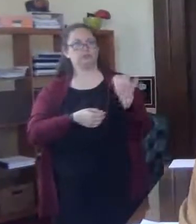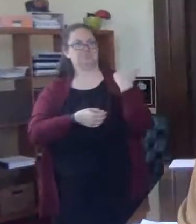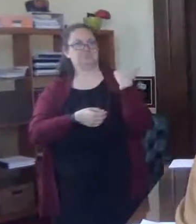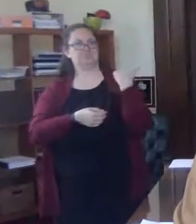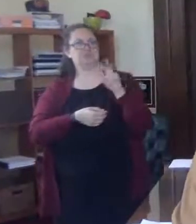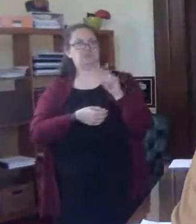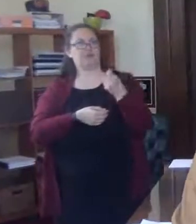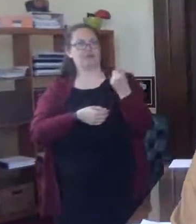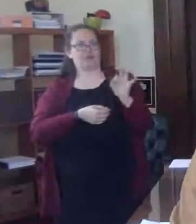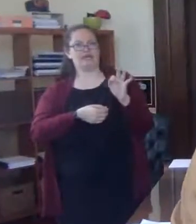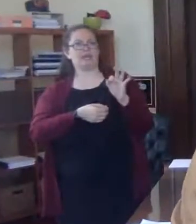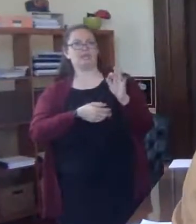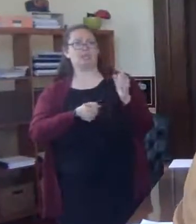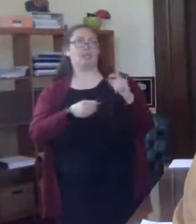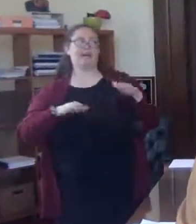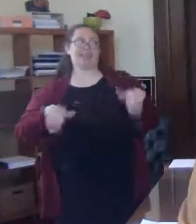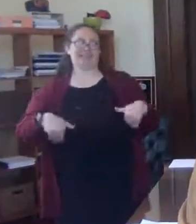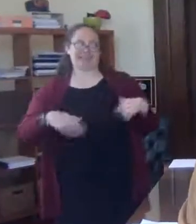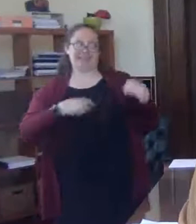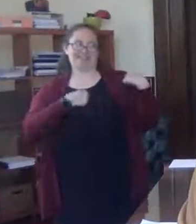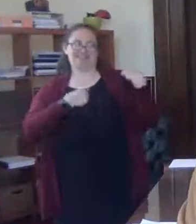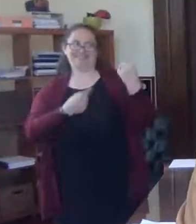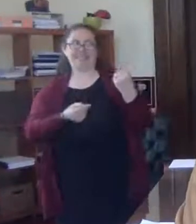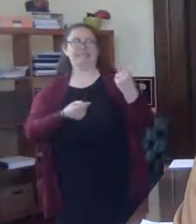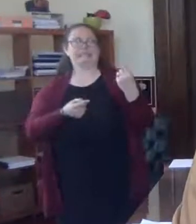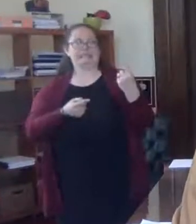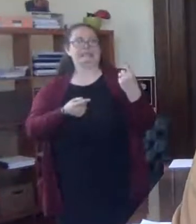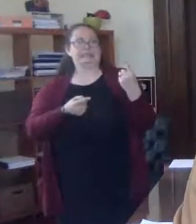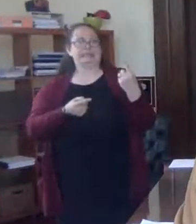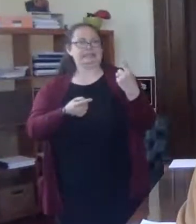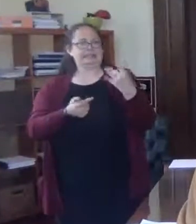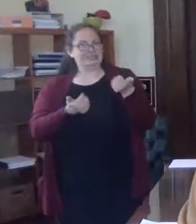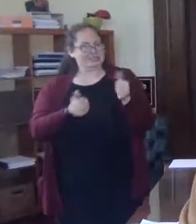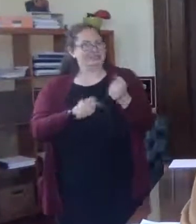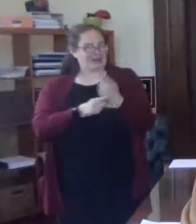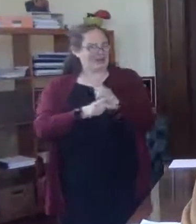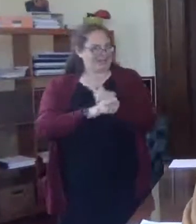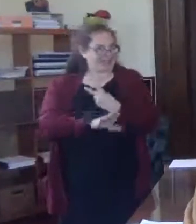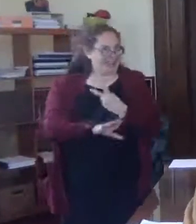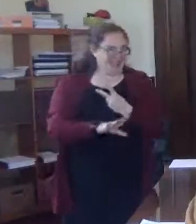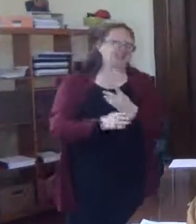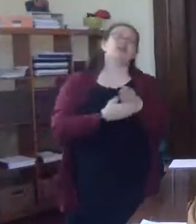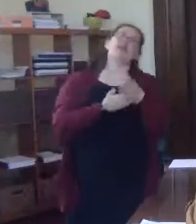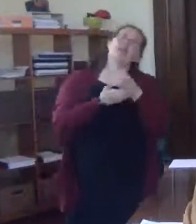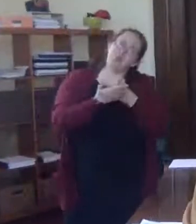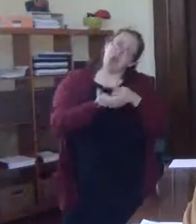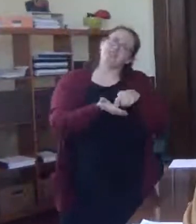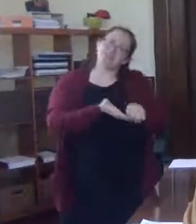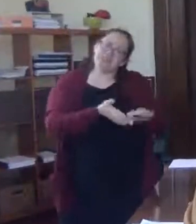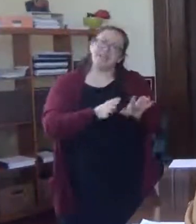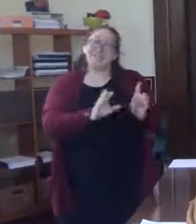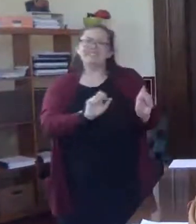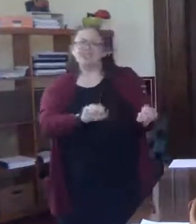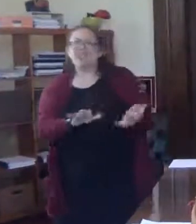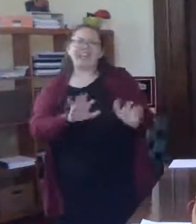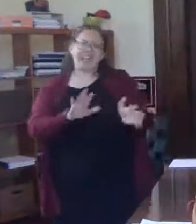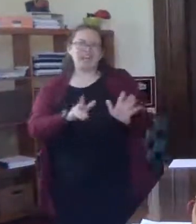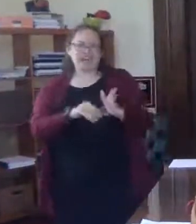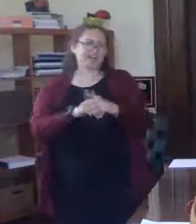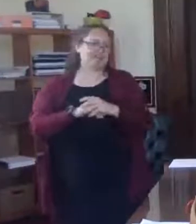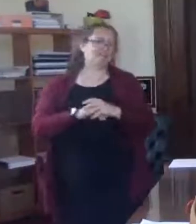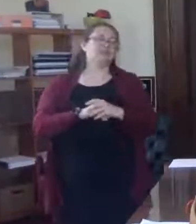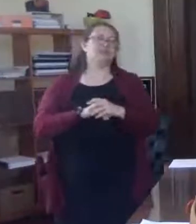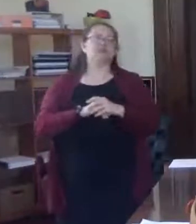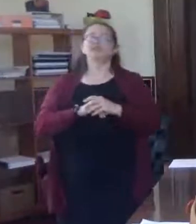those have been overdue for a little bit. So you might want to try to figure that out. You can make partial payments, etc. So a couple